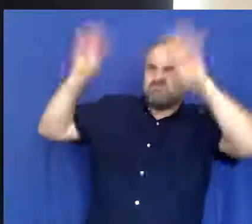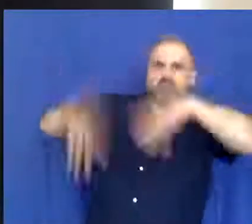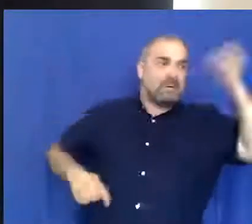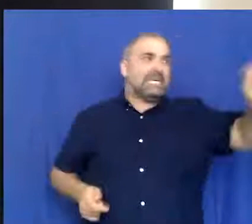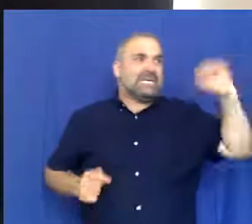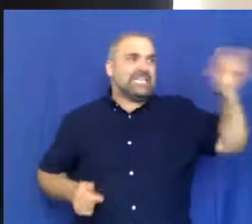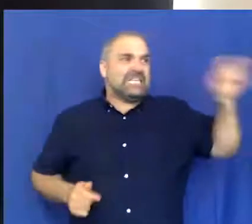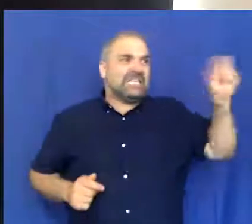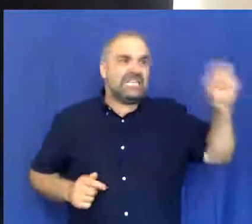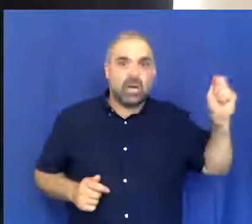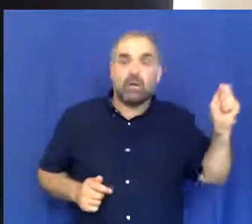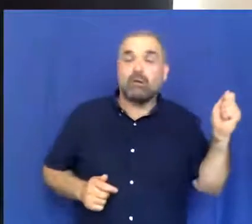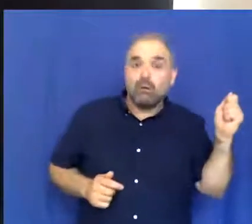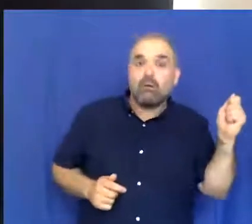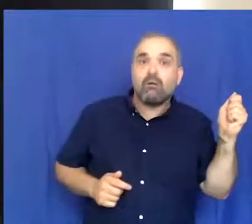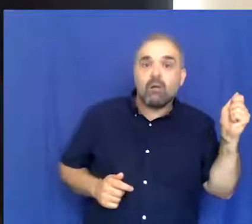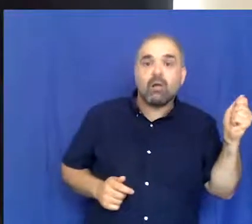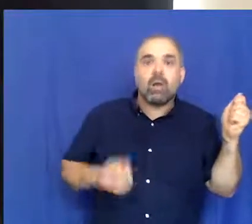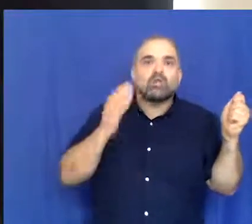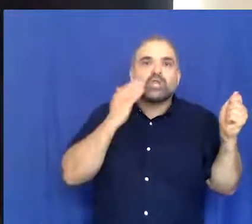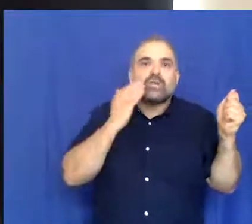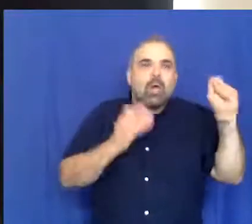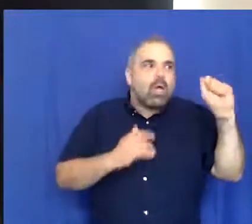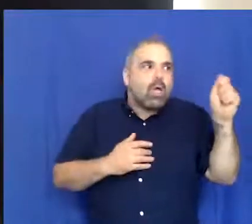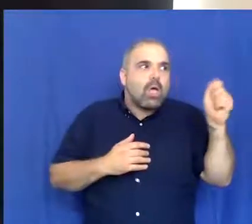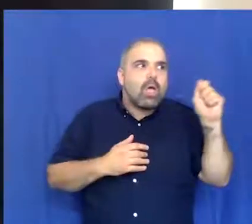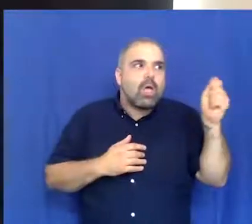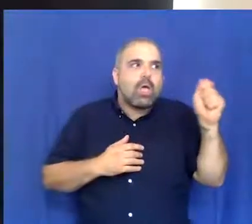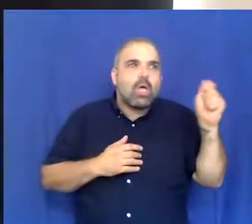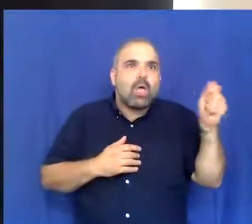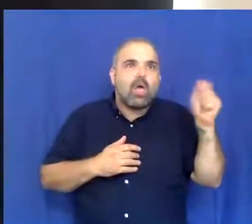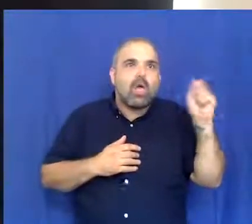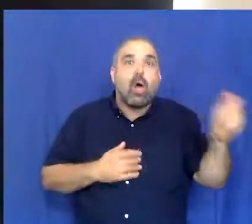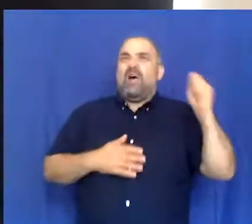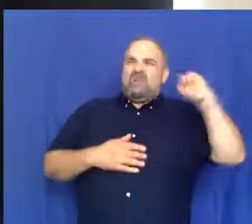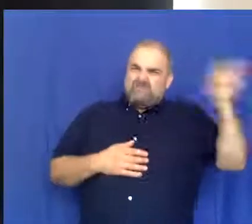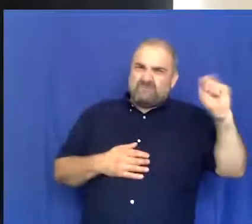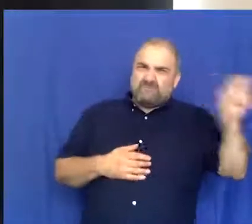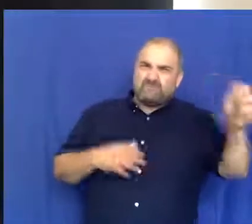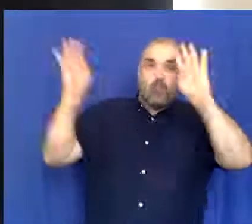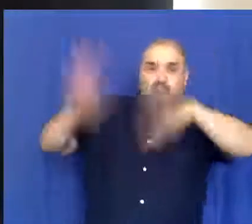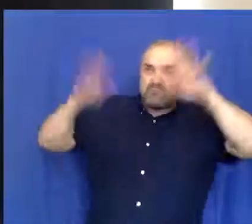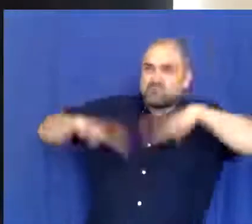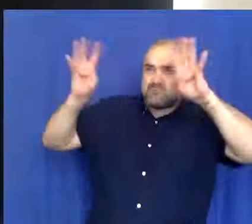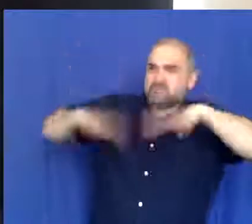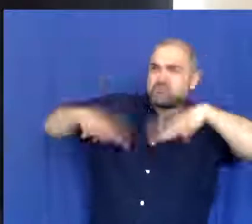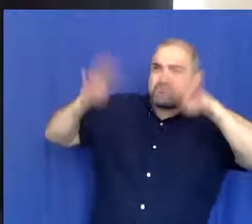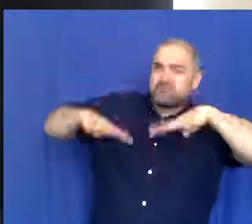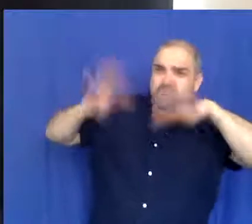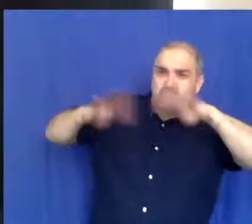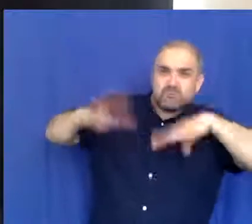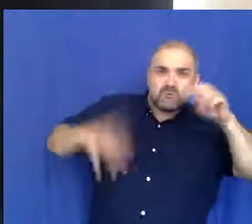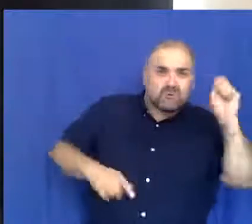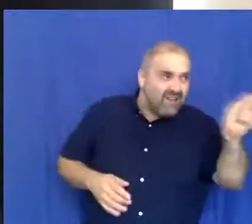Really, really loud. And really quiet. Really quiet rain. And really loud